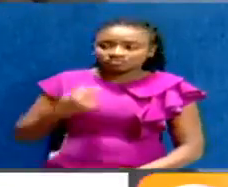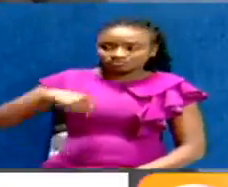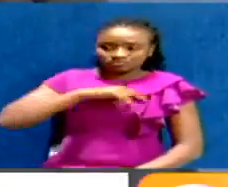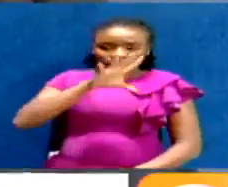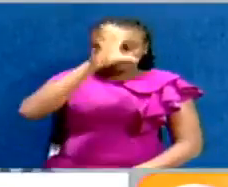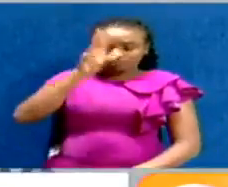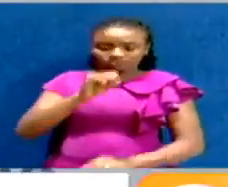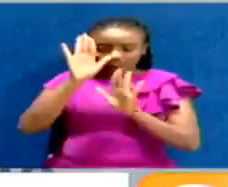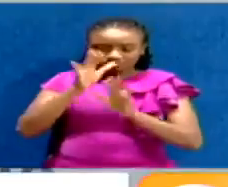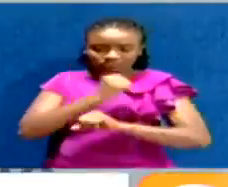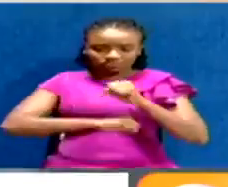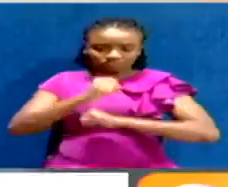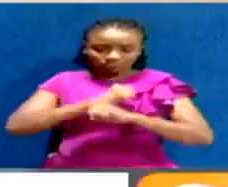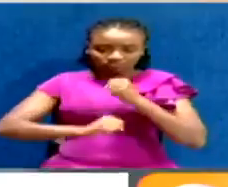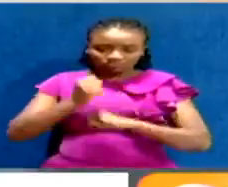do our part.